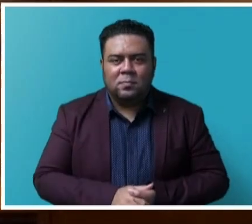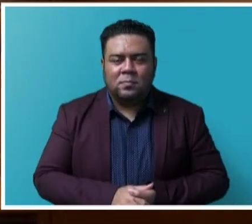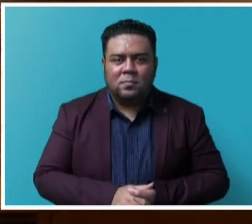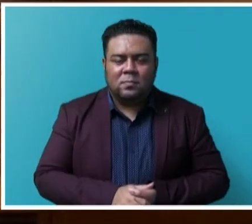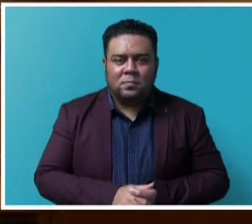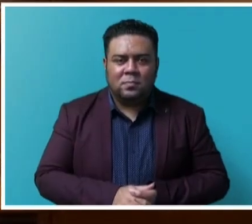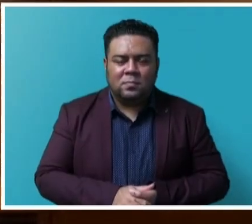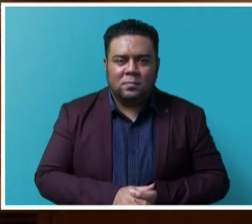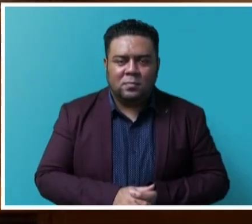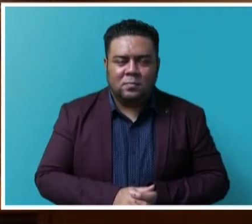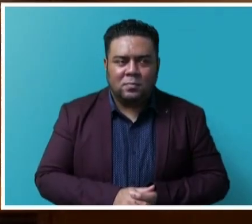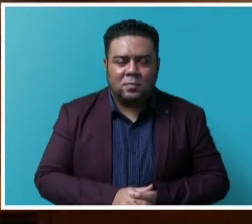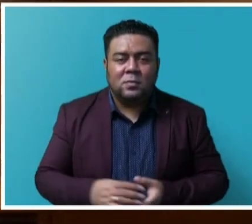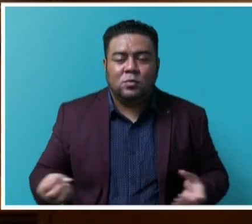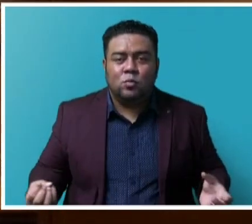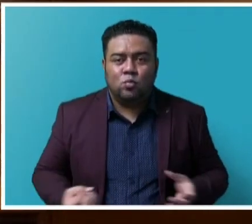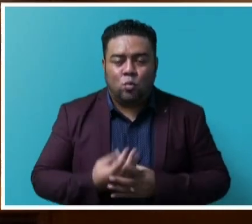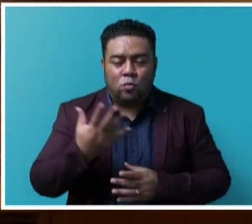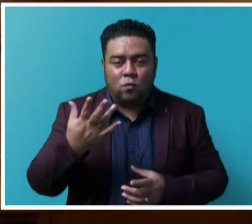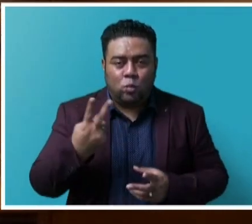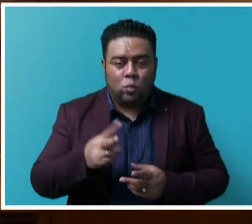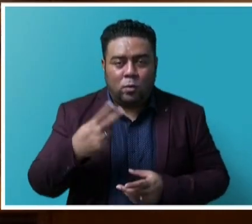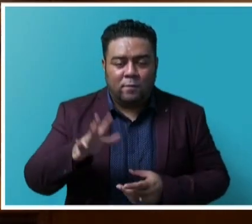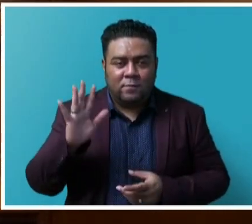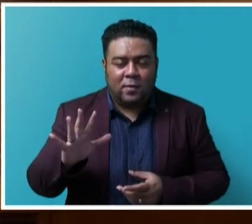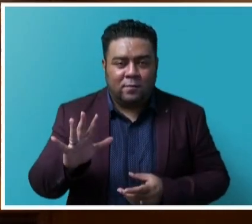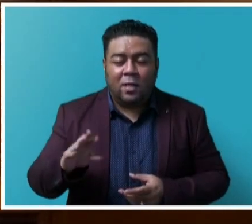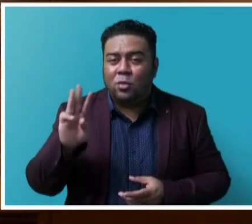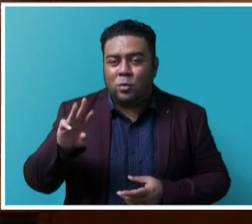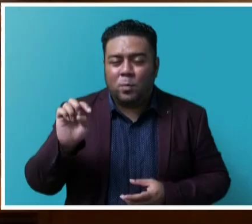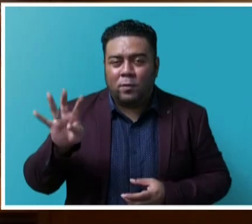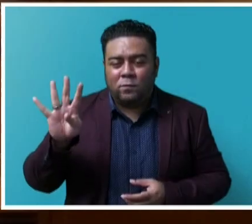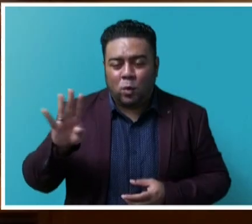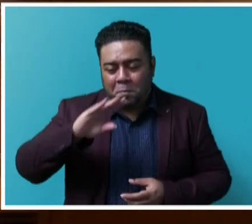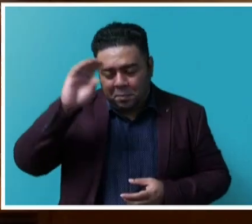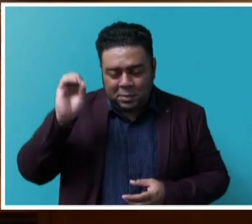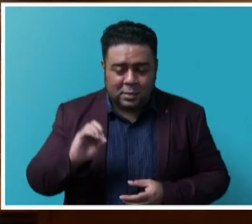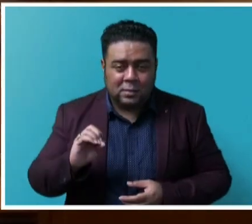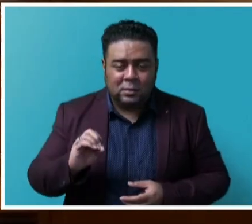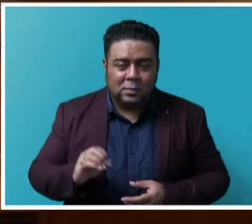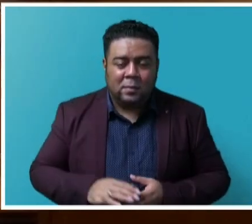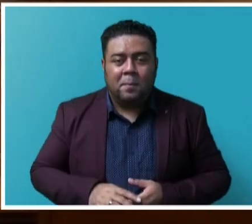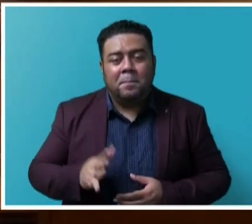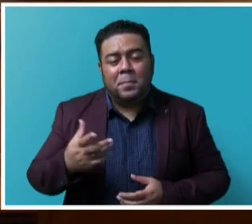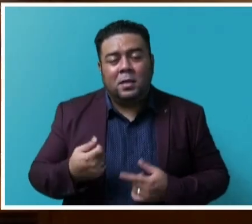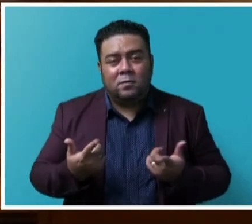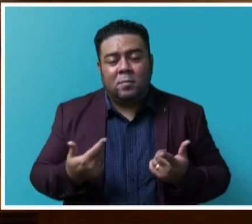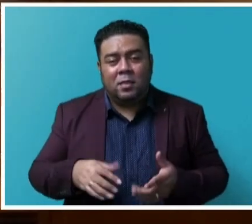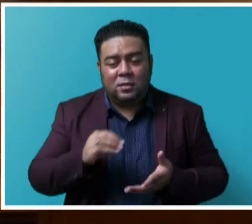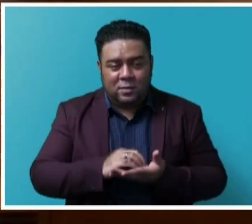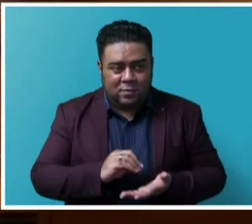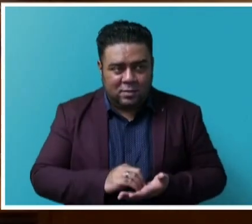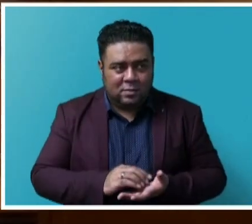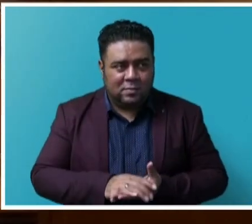Similarly, growth for 2025 is projected at 3.4%, largely driven by the service and related